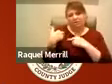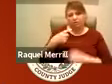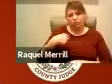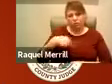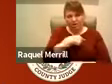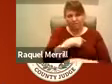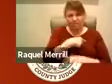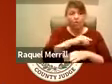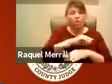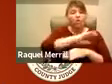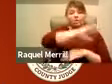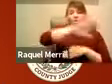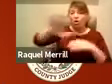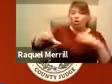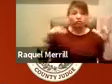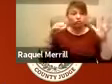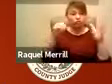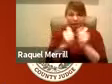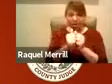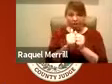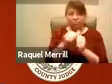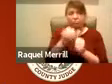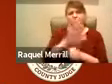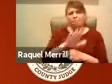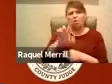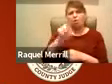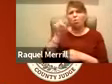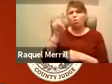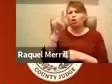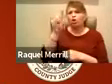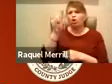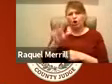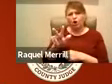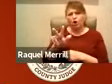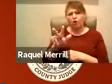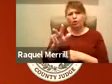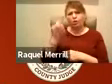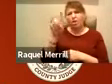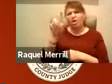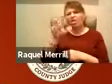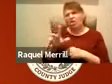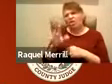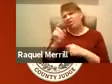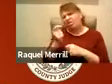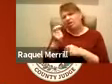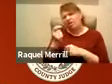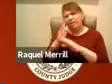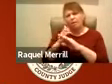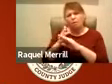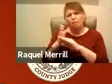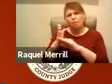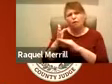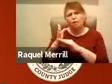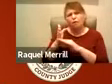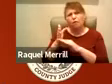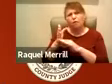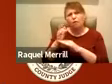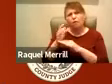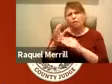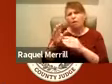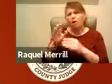together, approximately one third or a little over, close to